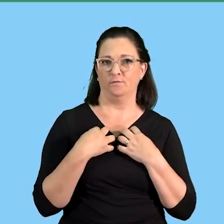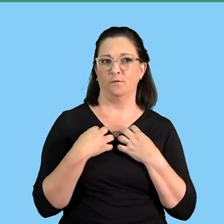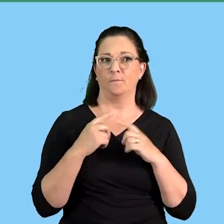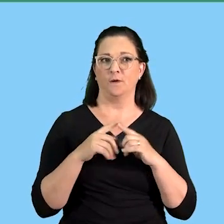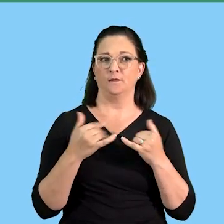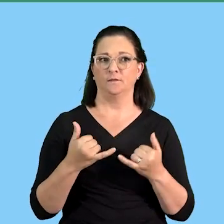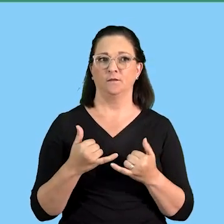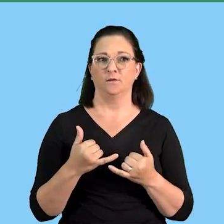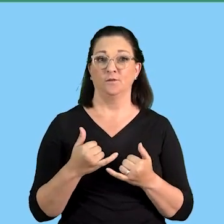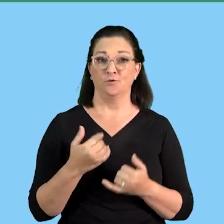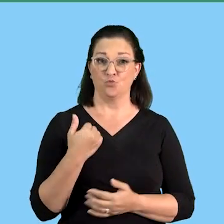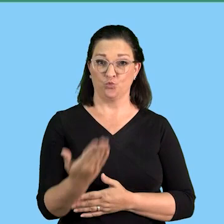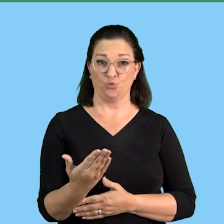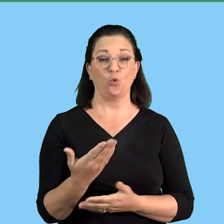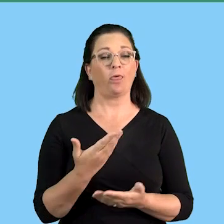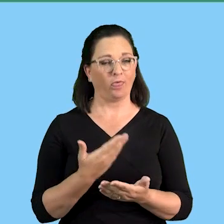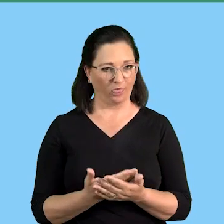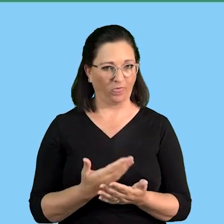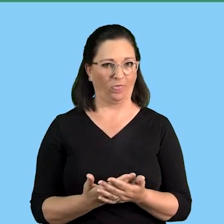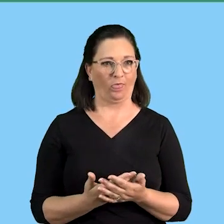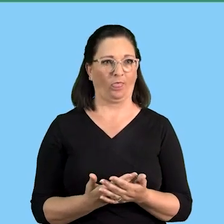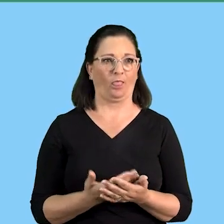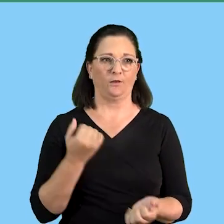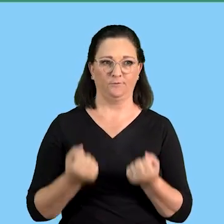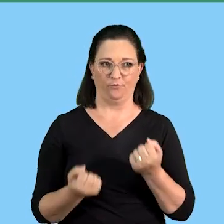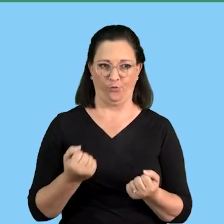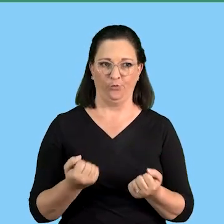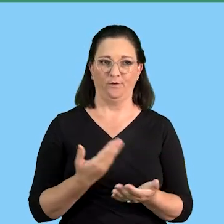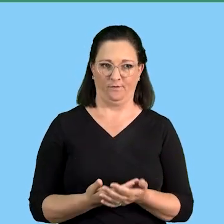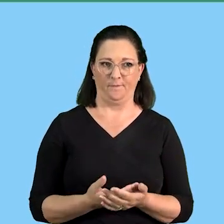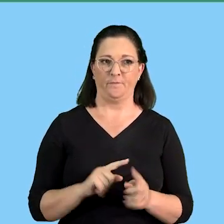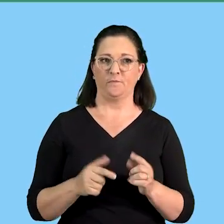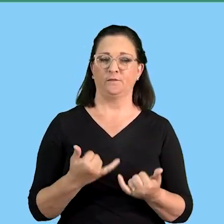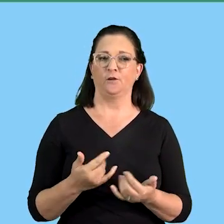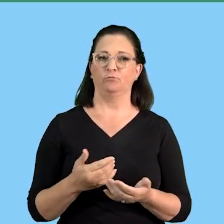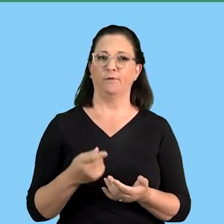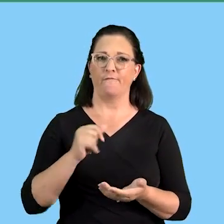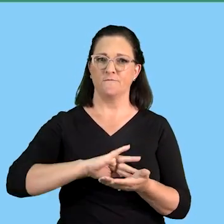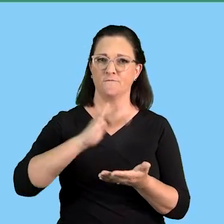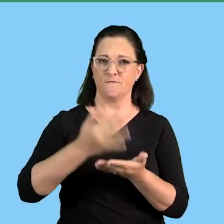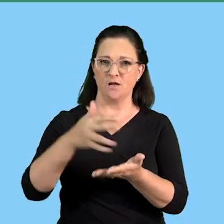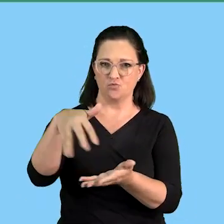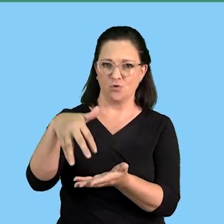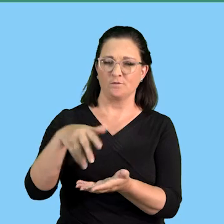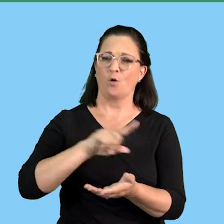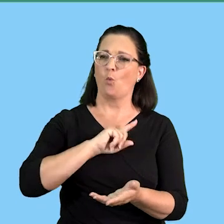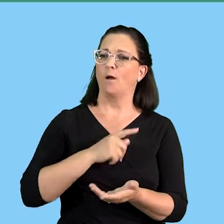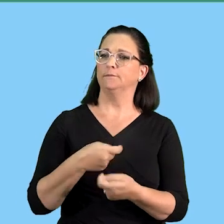sued. It is easy to raise funds for growth through the sale of shares. Obviously, you are selling to the